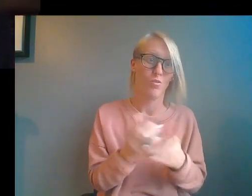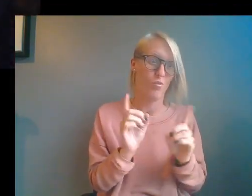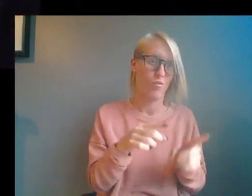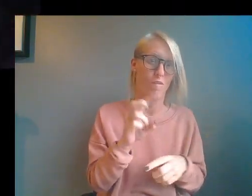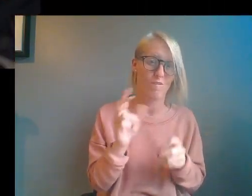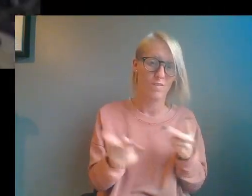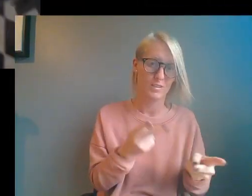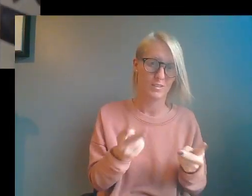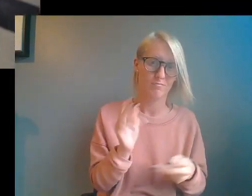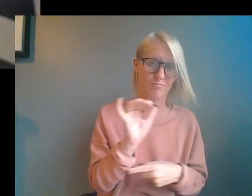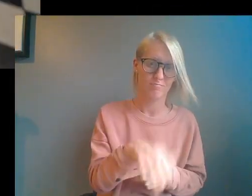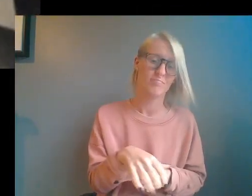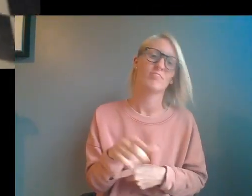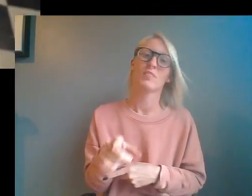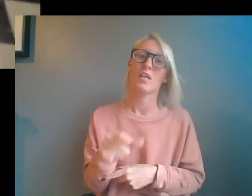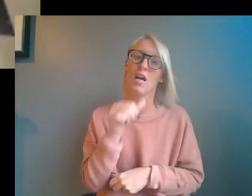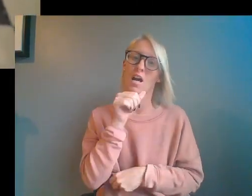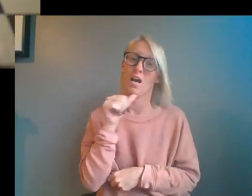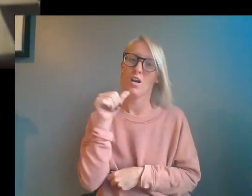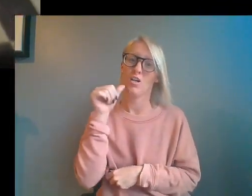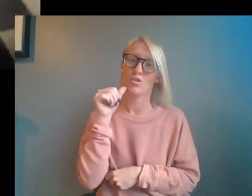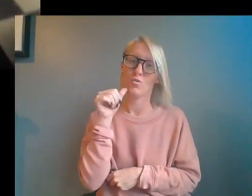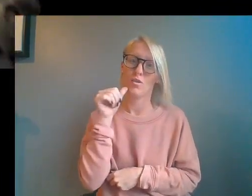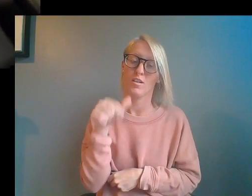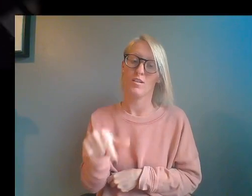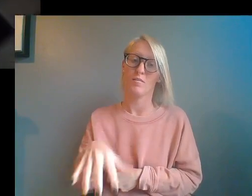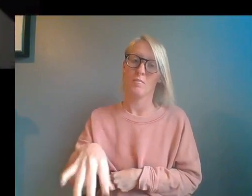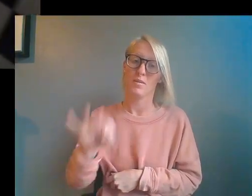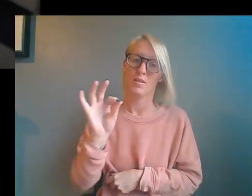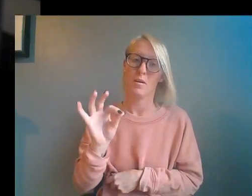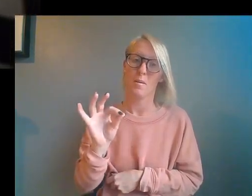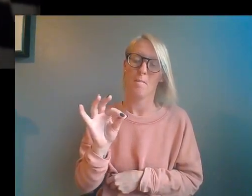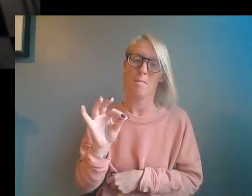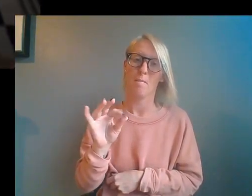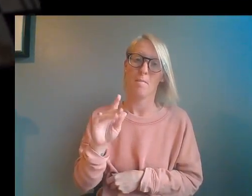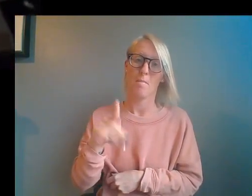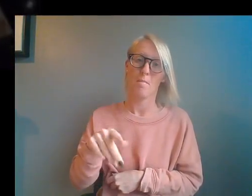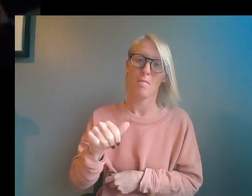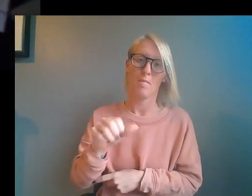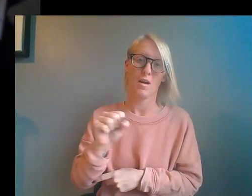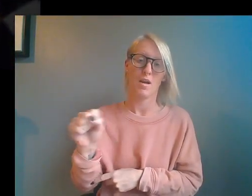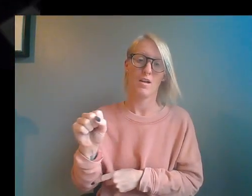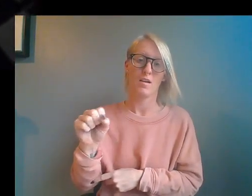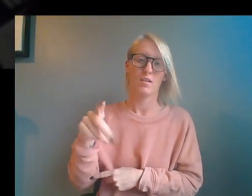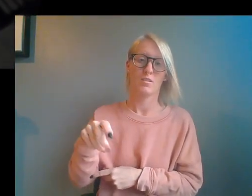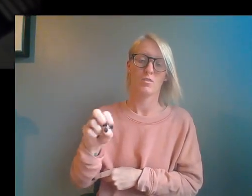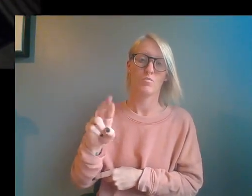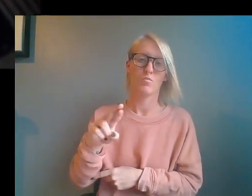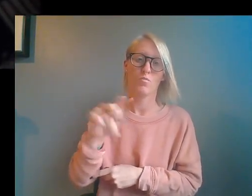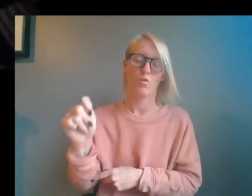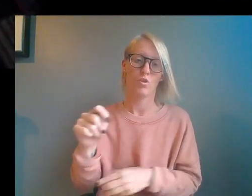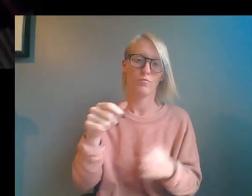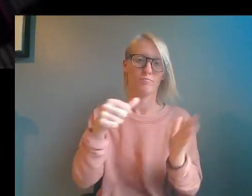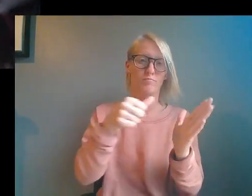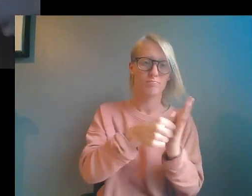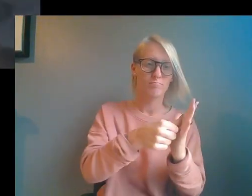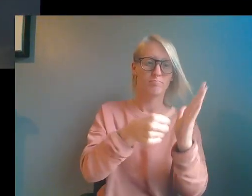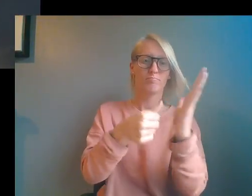When you're in Arizona, you can pick up a passport, and you can get stamps for the different locations that you